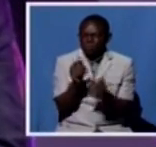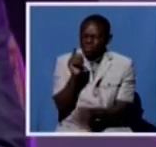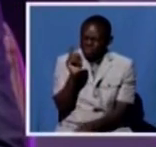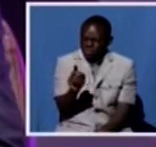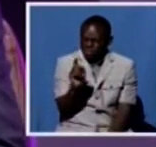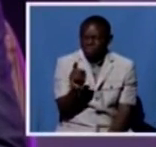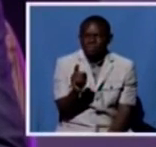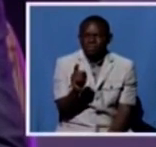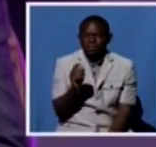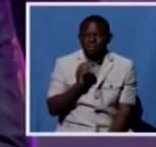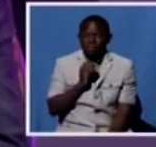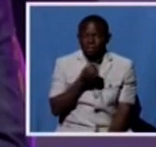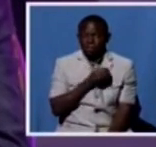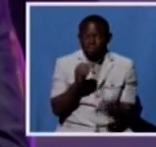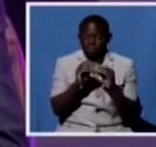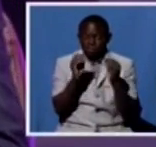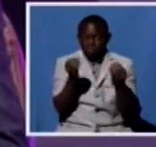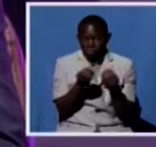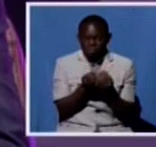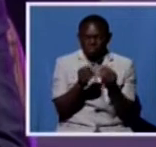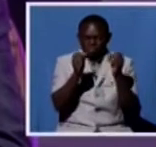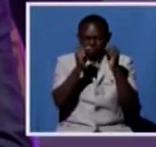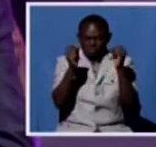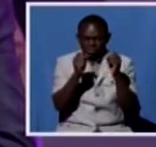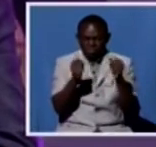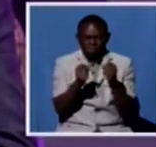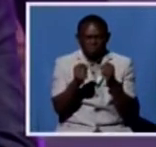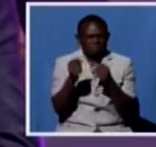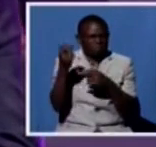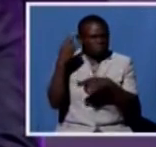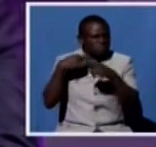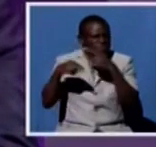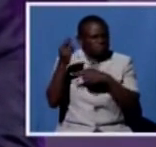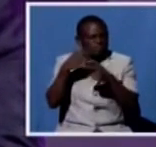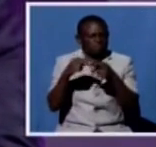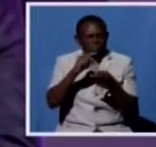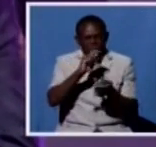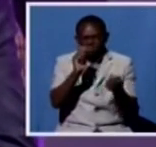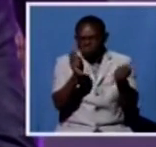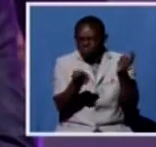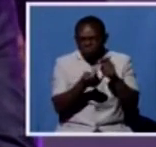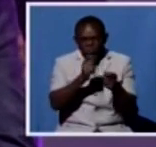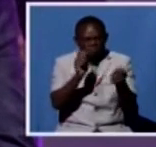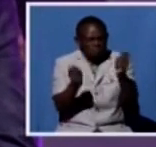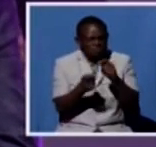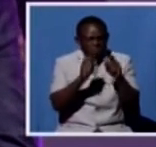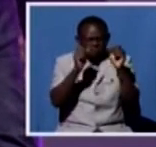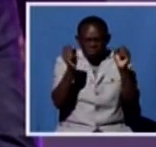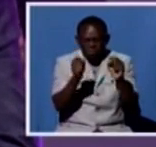Our organizational structure is being reviewed, and even as we are reviewing that, we are taking into account those